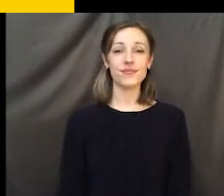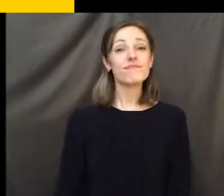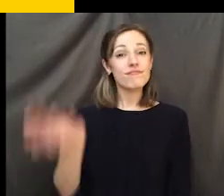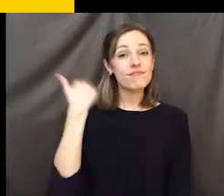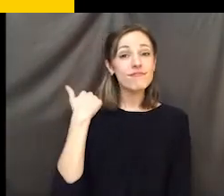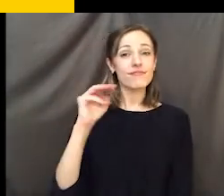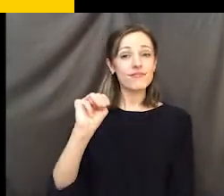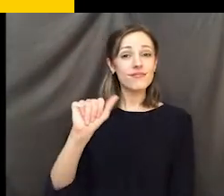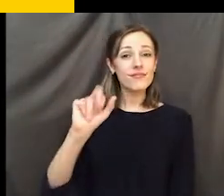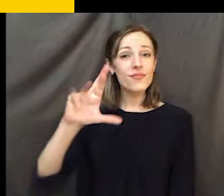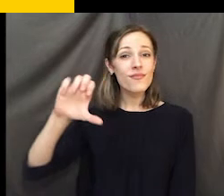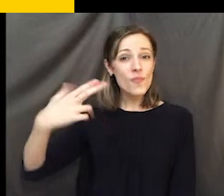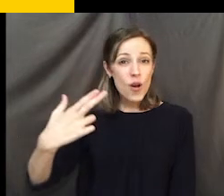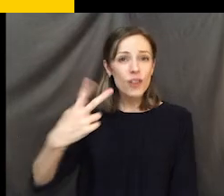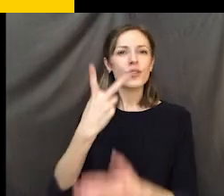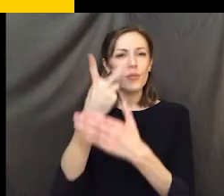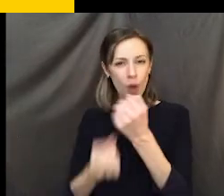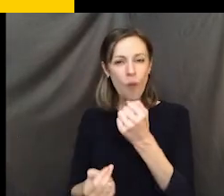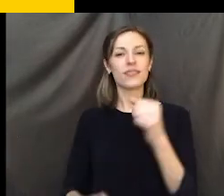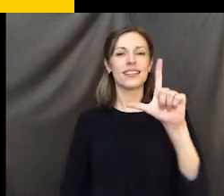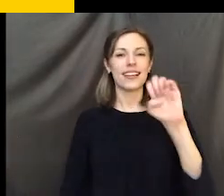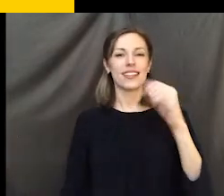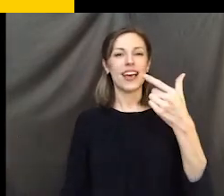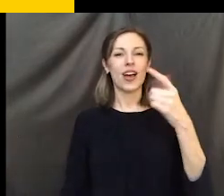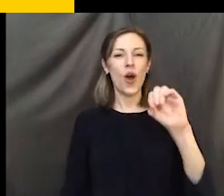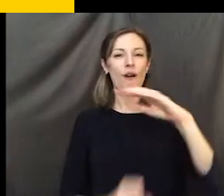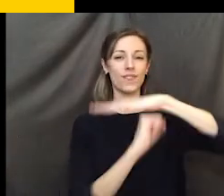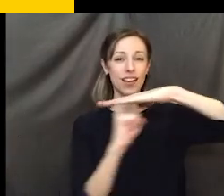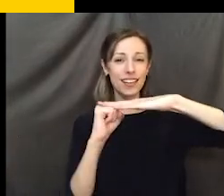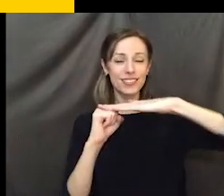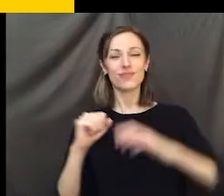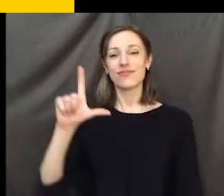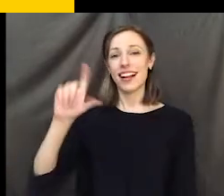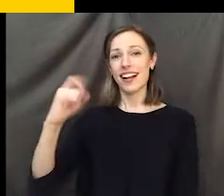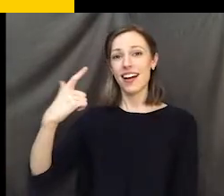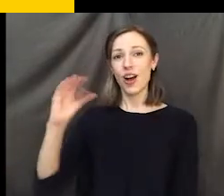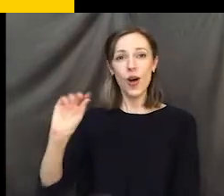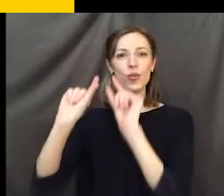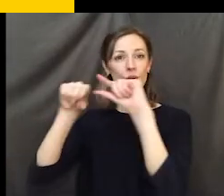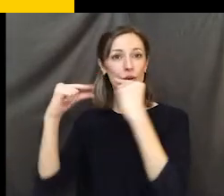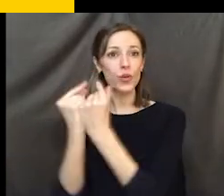In March, the LEGO Foundation and the LEGO Group announced a $50 million donation to support